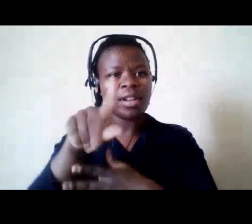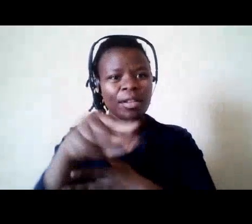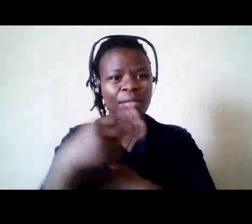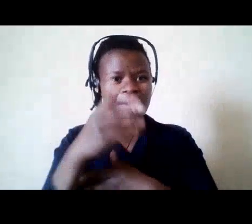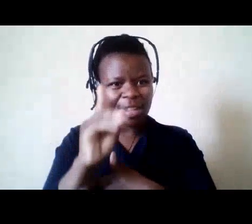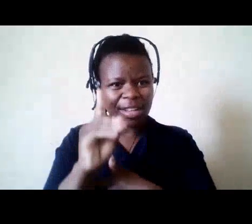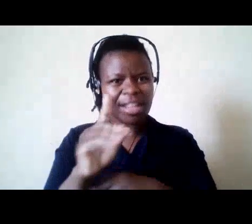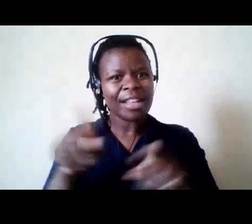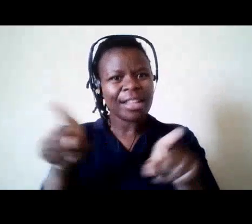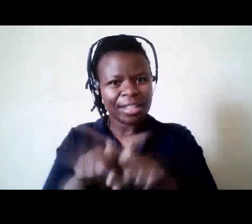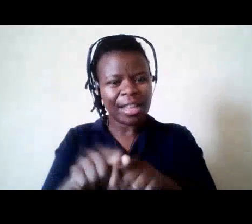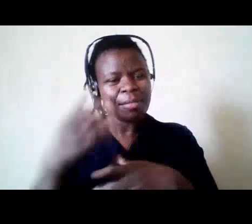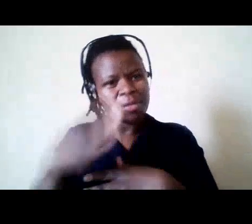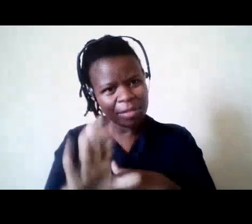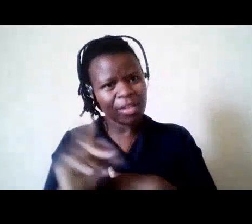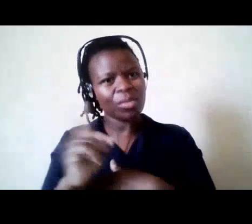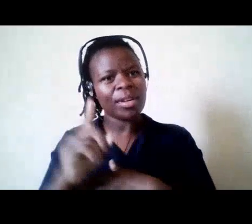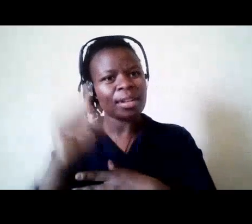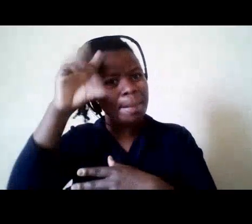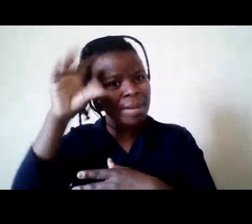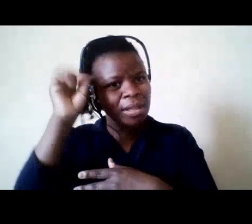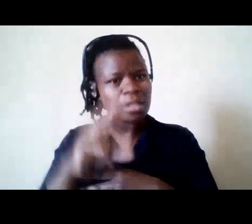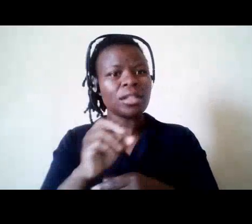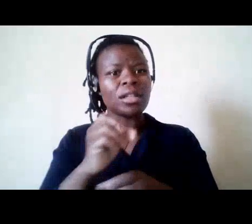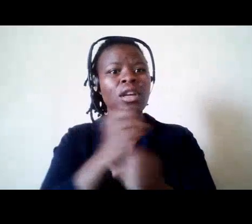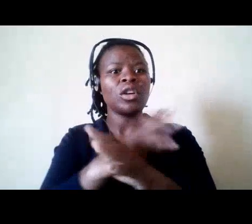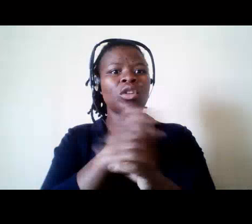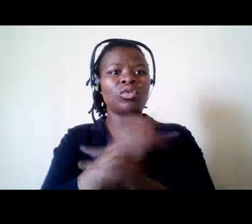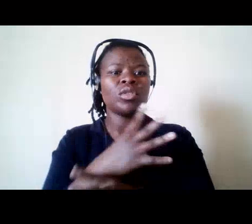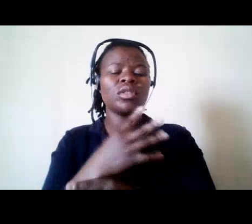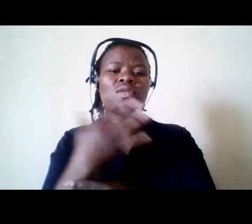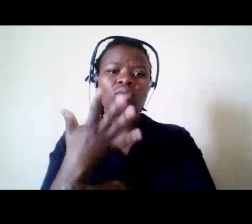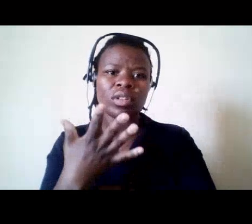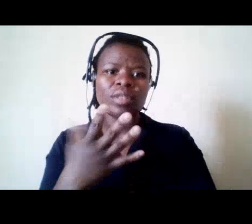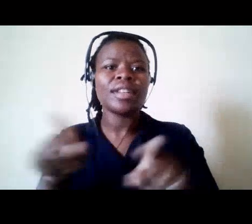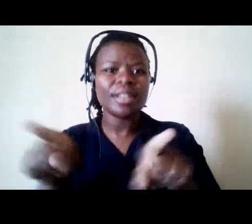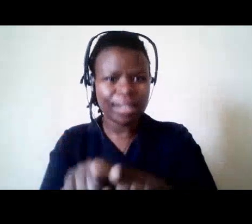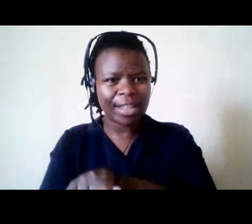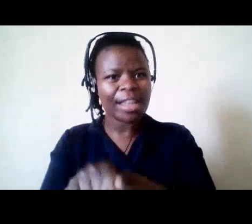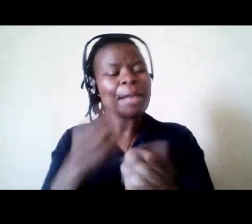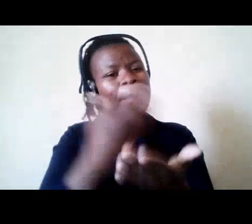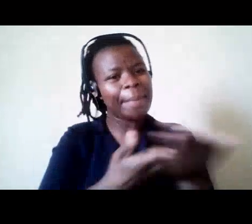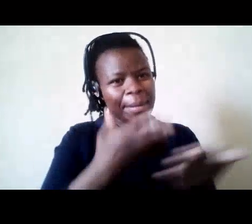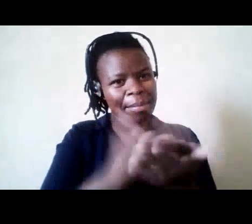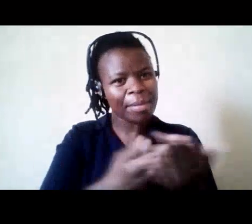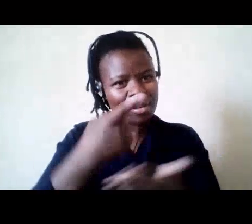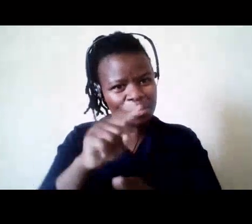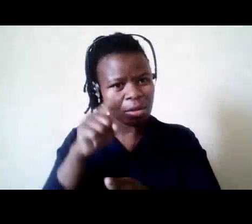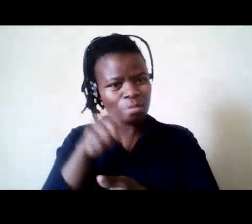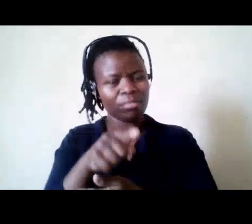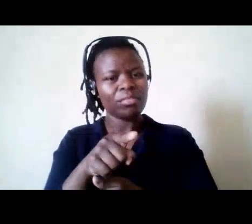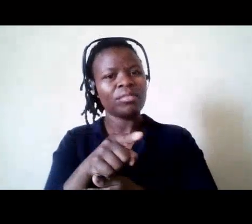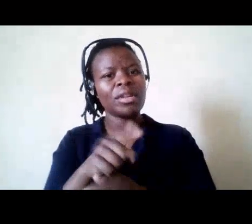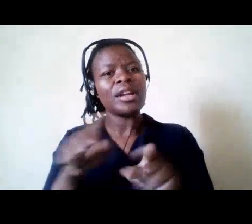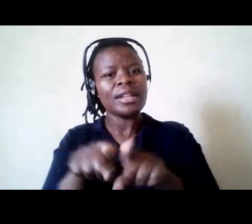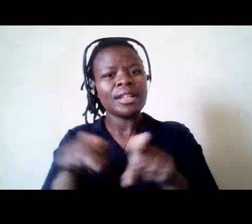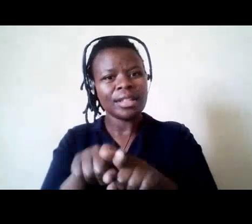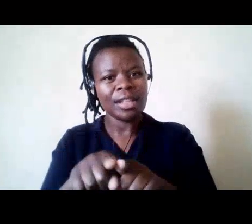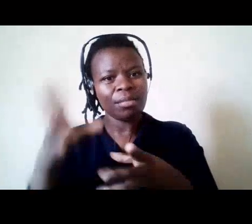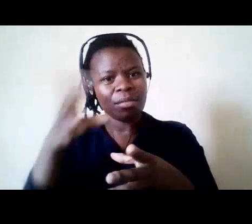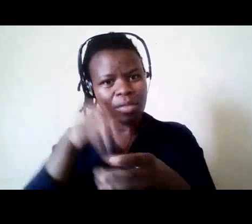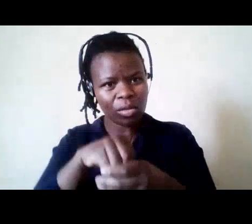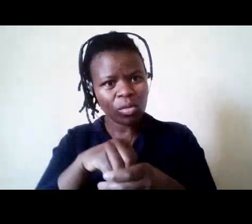in 2025. Recently applied for PhD in inclusive education at UNISA. But she has also been included in other